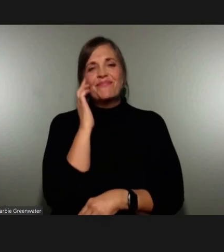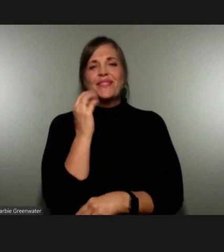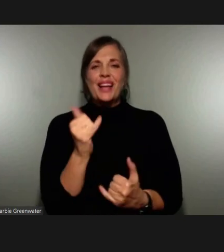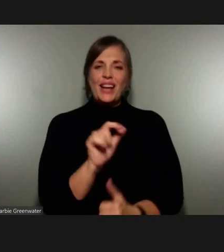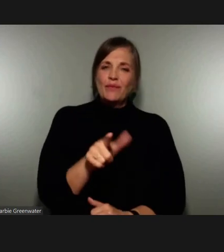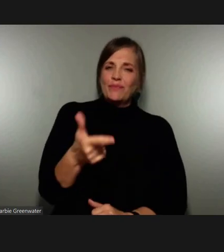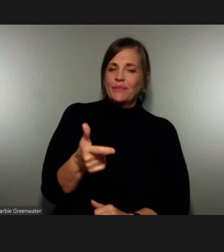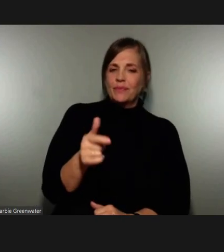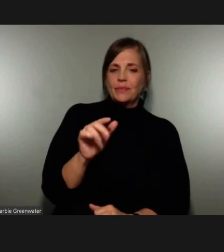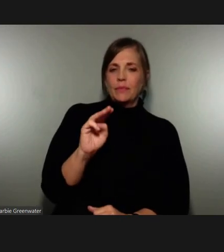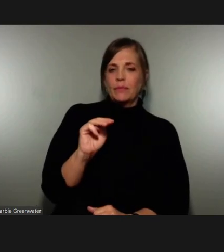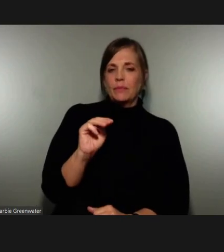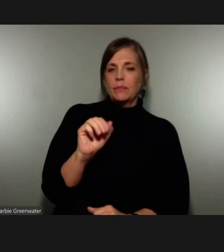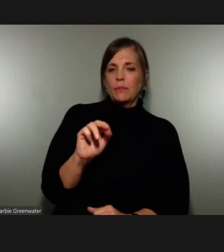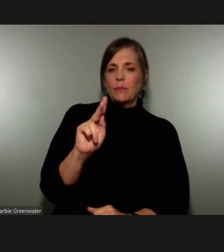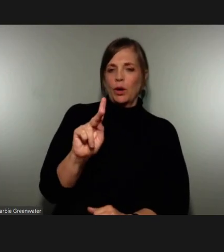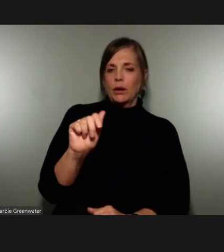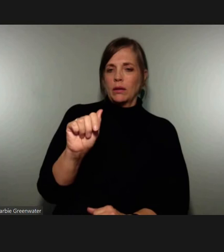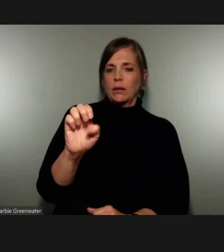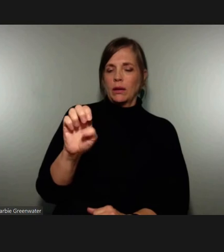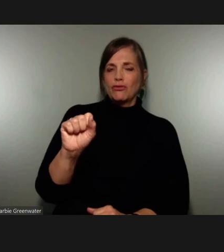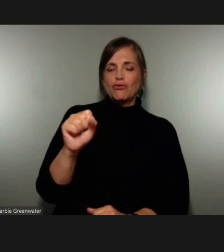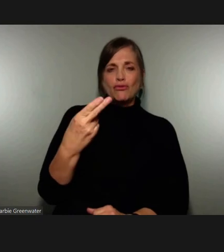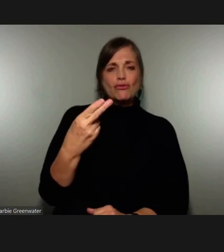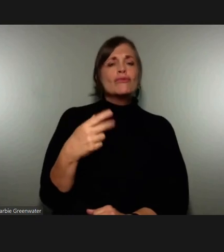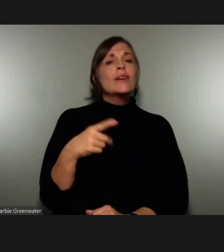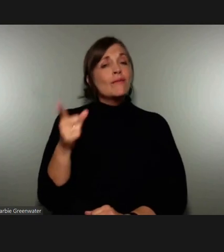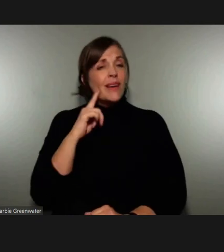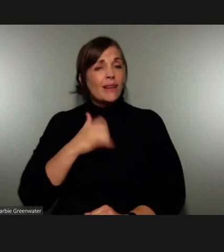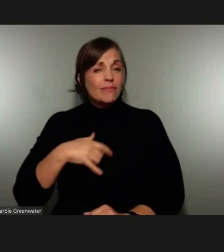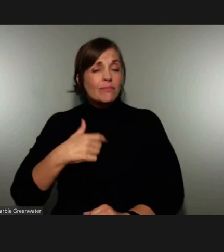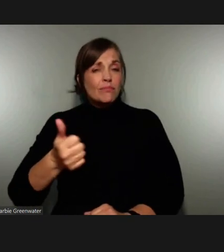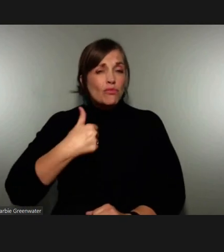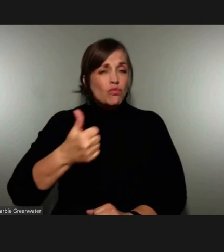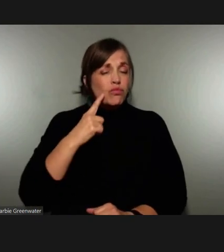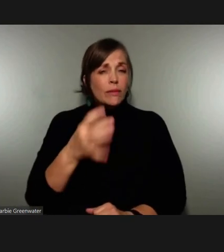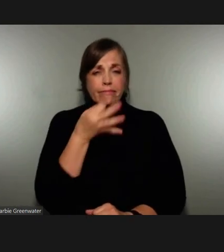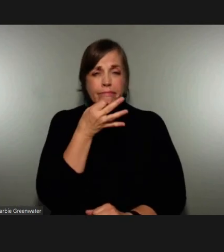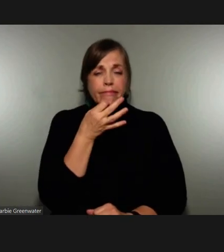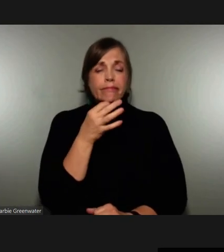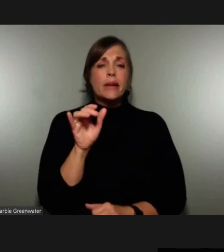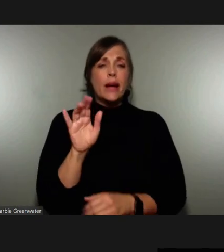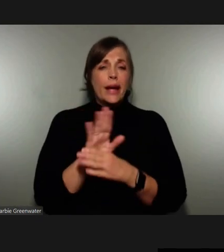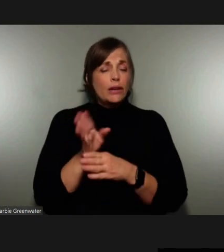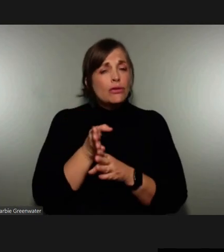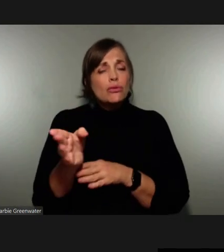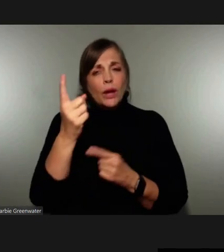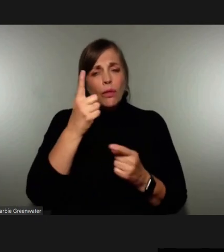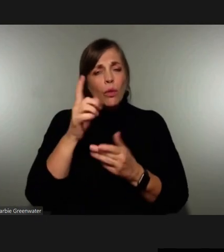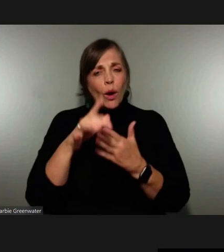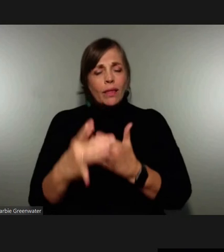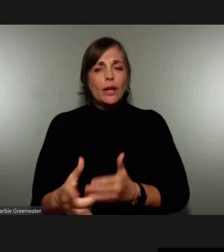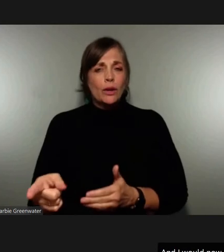like to introduce Mark Aesch, a highly respected national public transit expert, industry thought leader, best-selling author of the